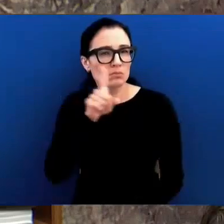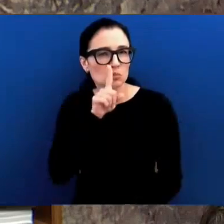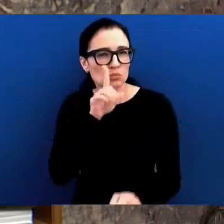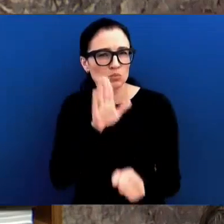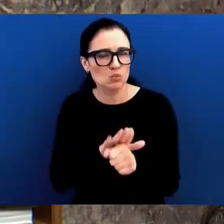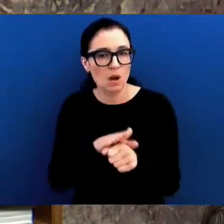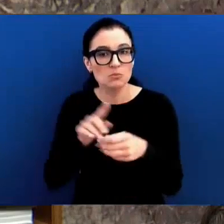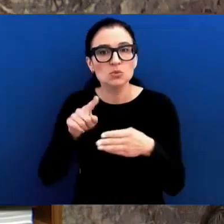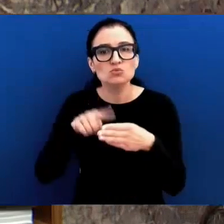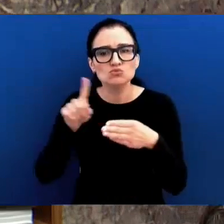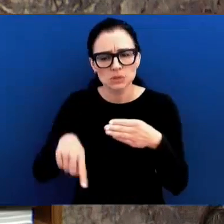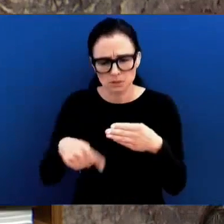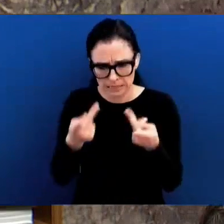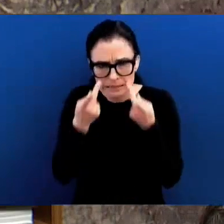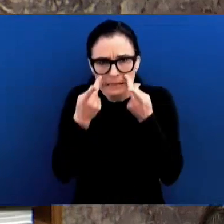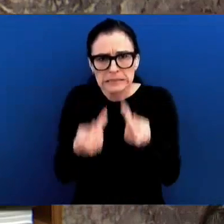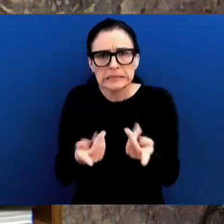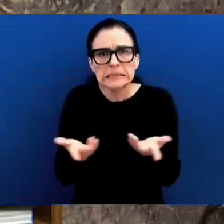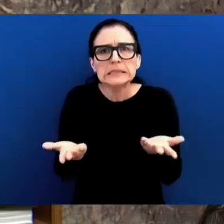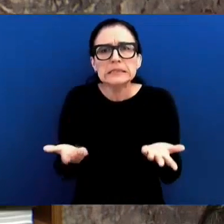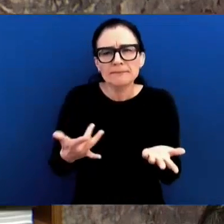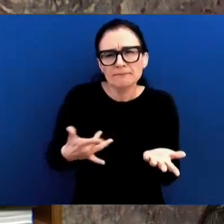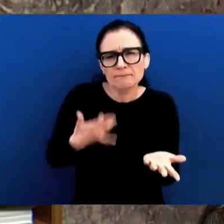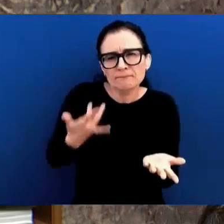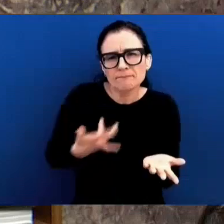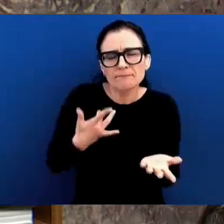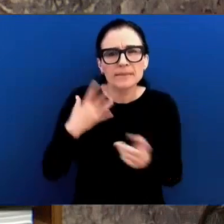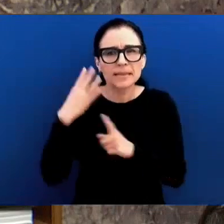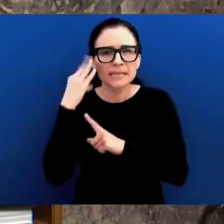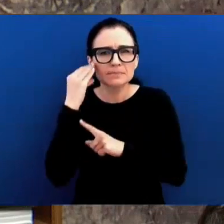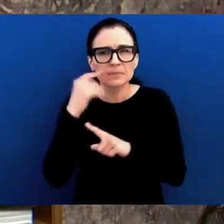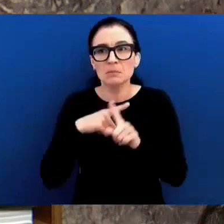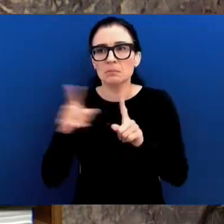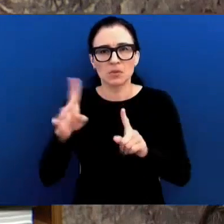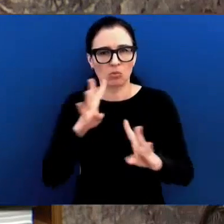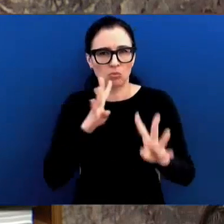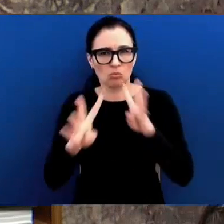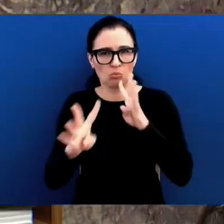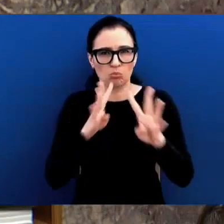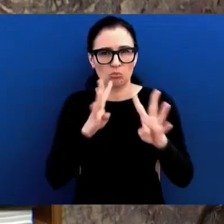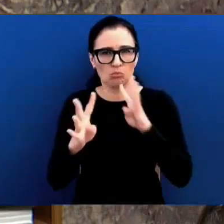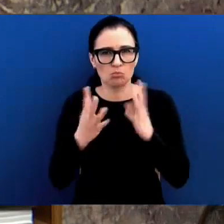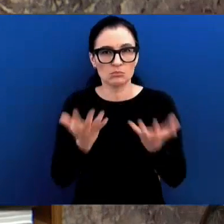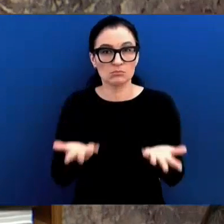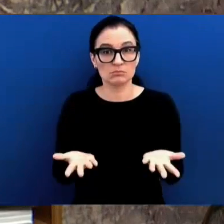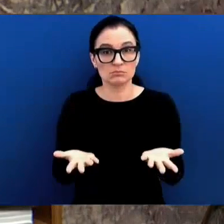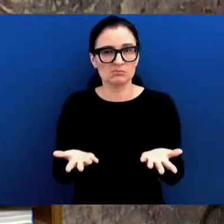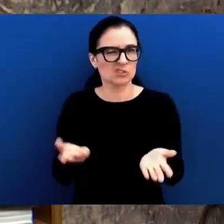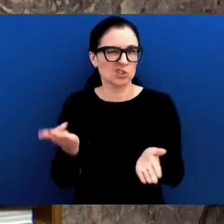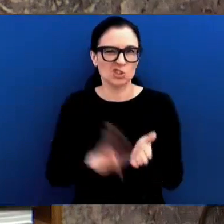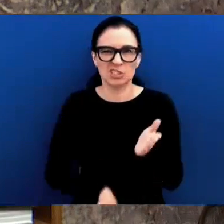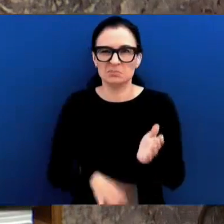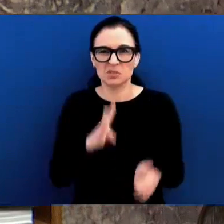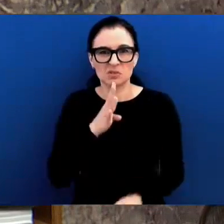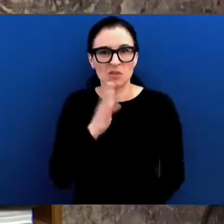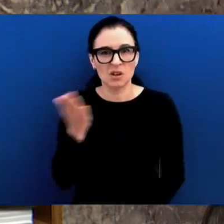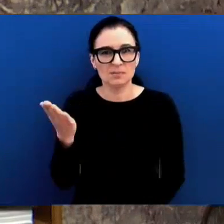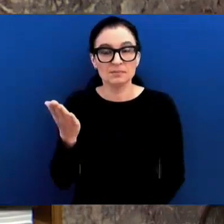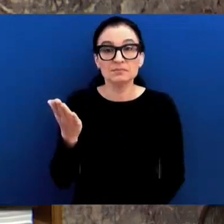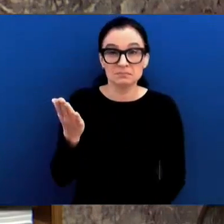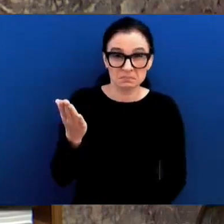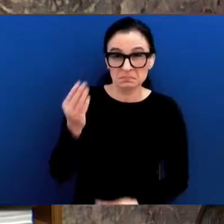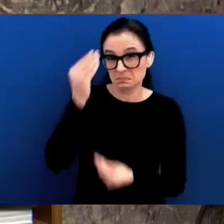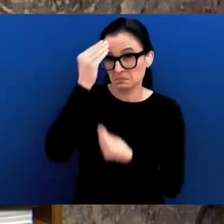of empty rhetoric. Daily life in British Columbia, newsflash to the NDP, comes with the highest